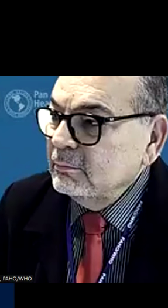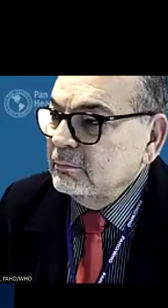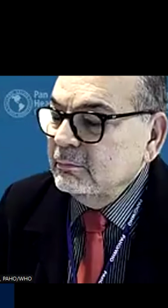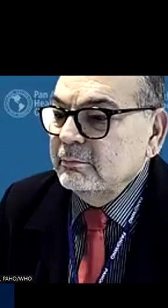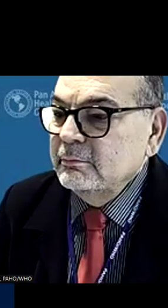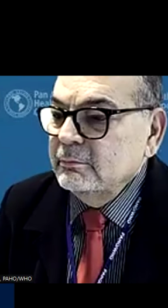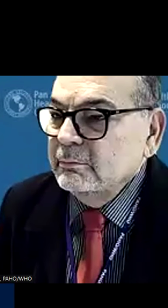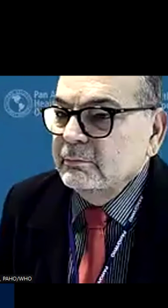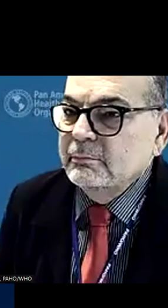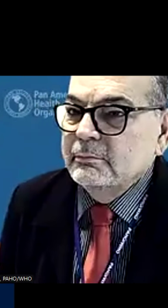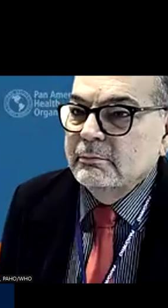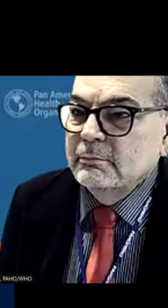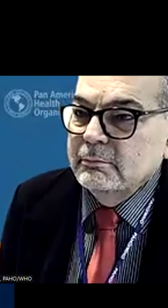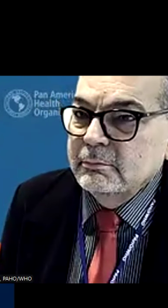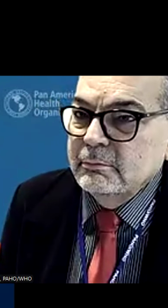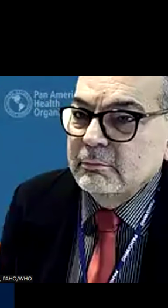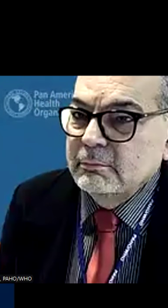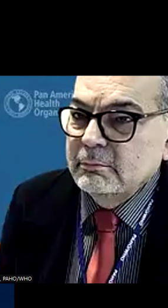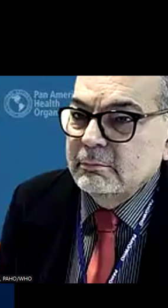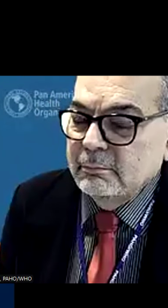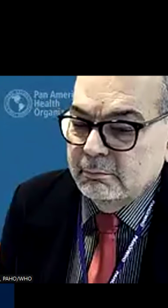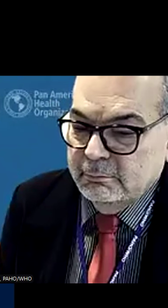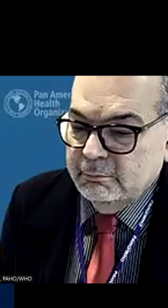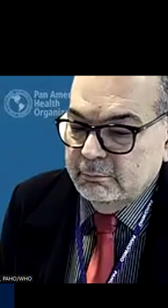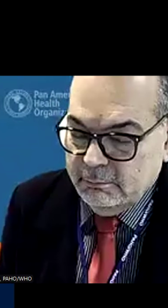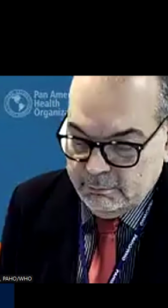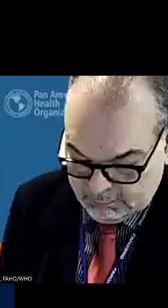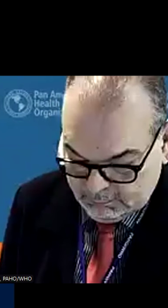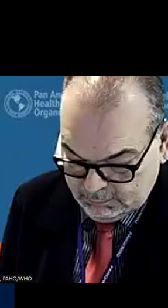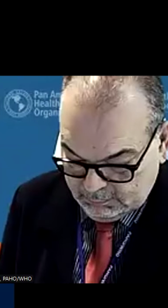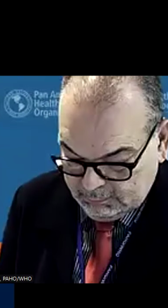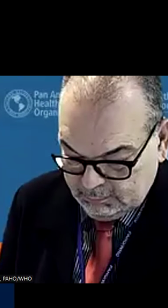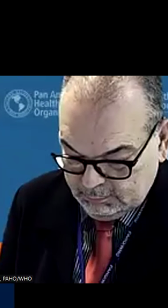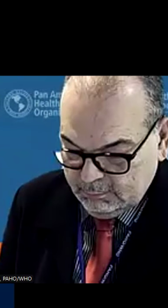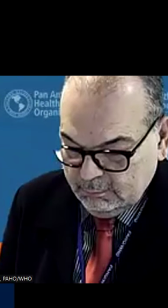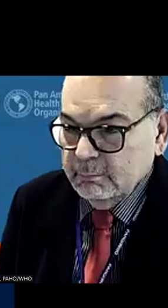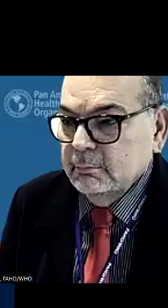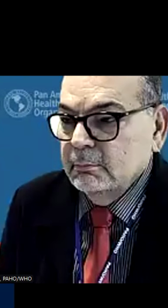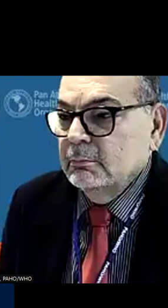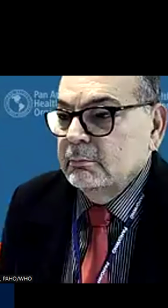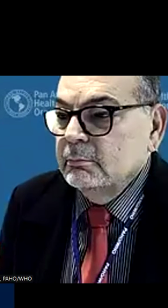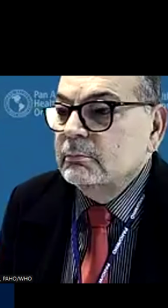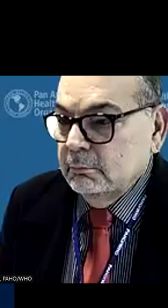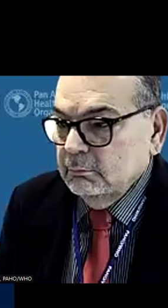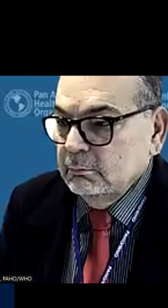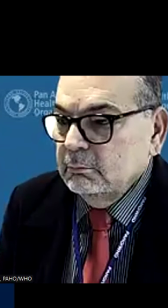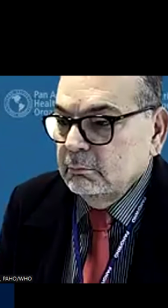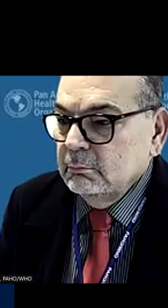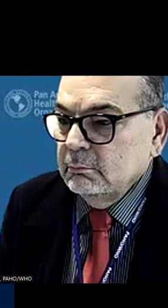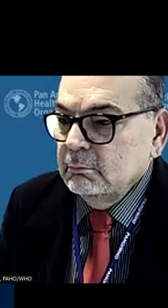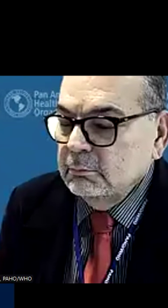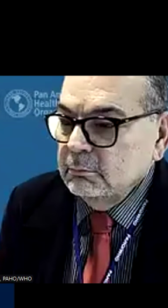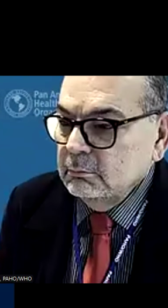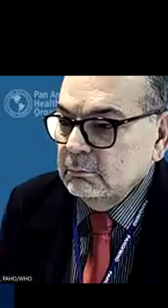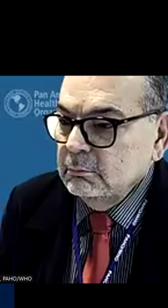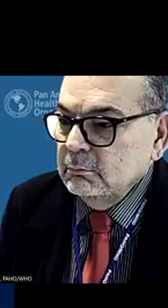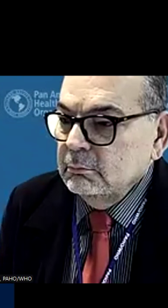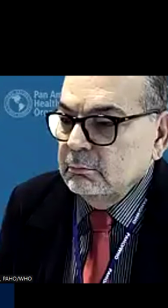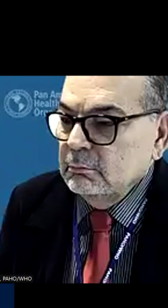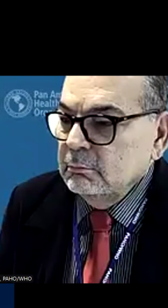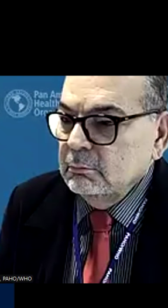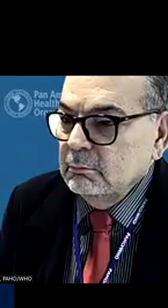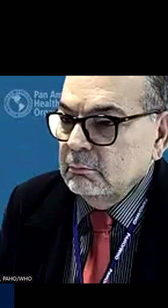yes, policy support, but at the same time, I also think that accountability is key here as well. So, because policy, we